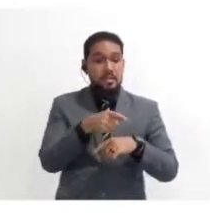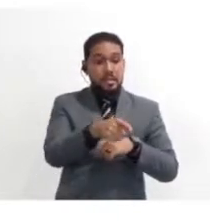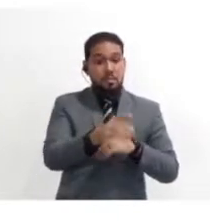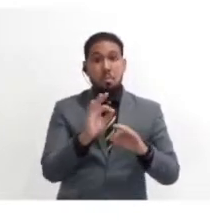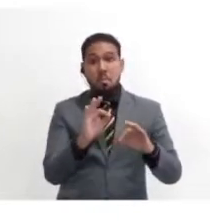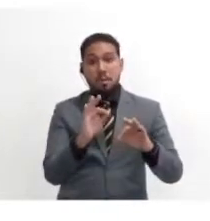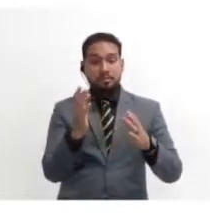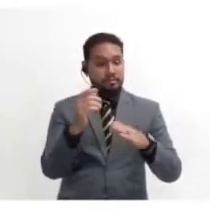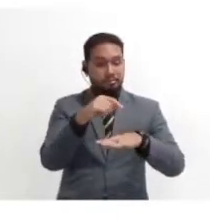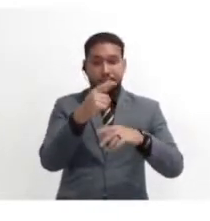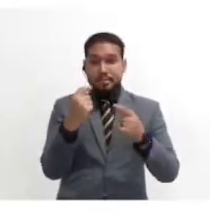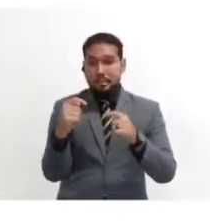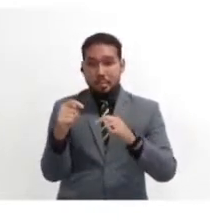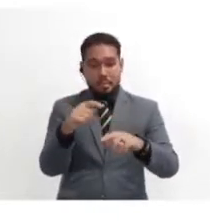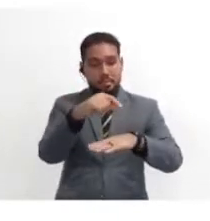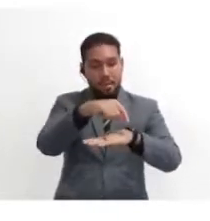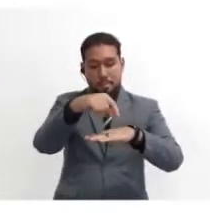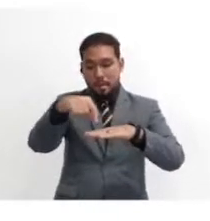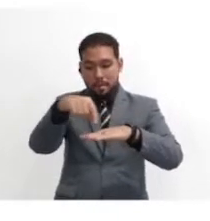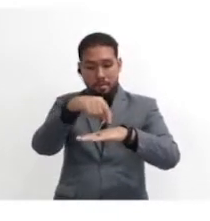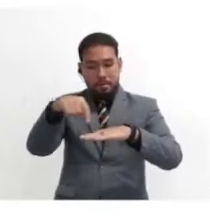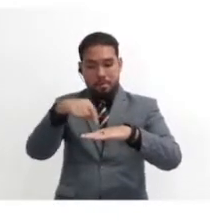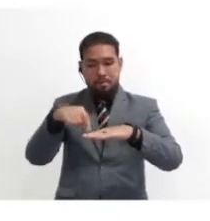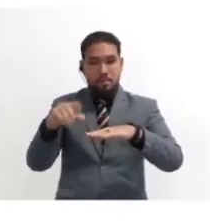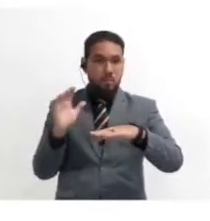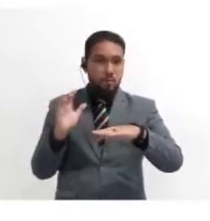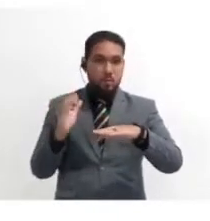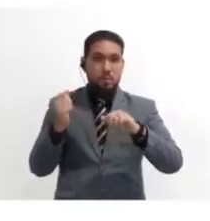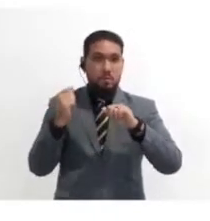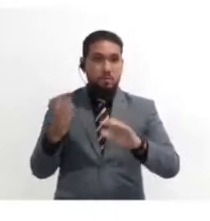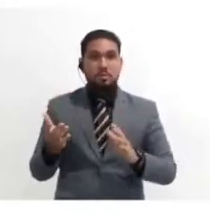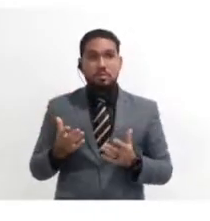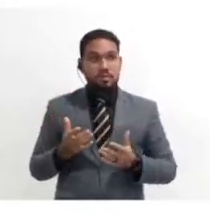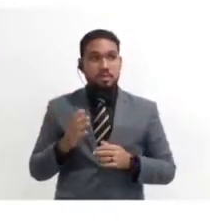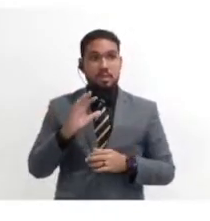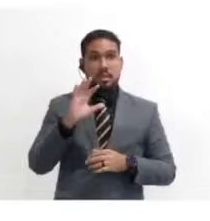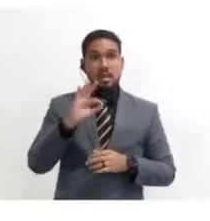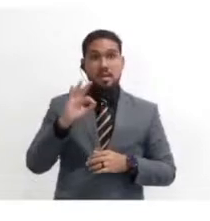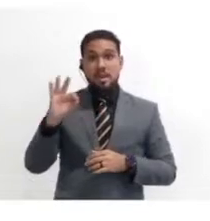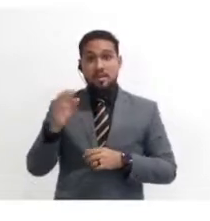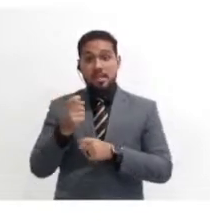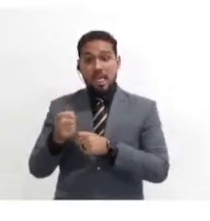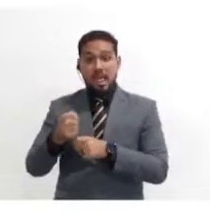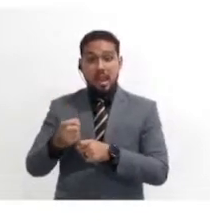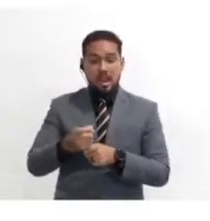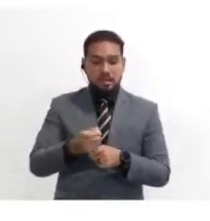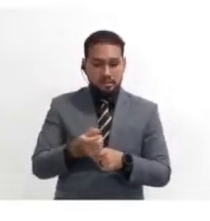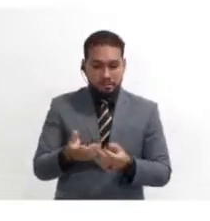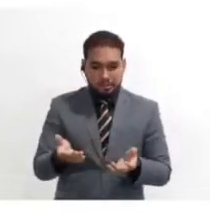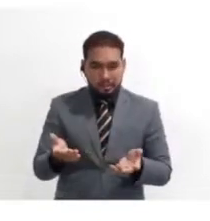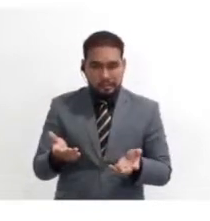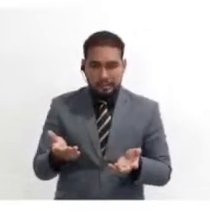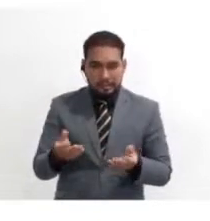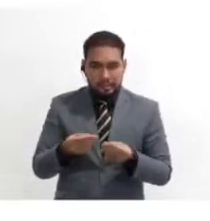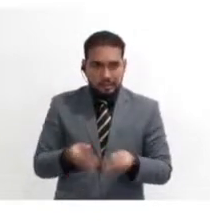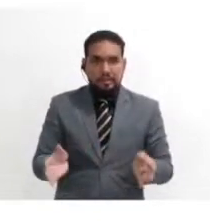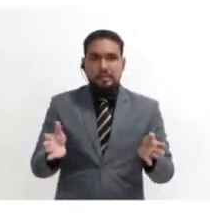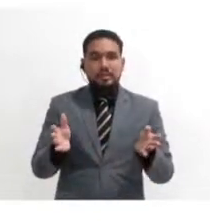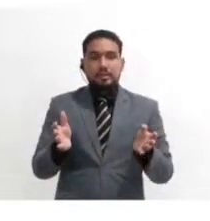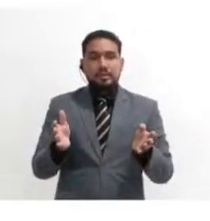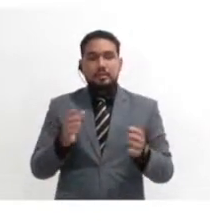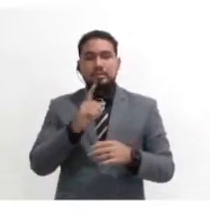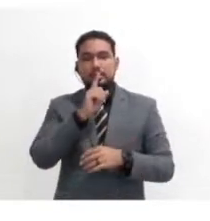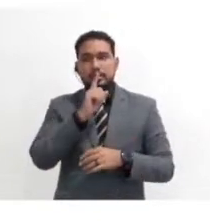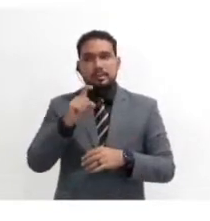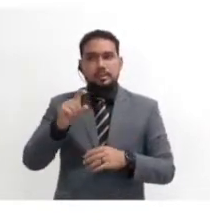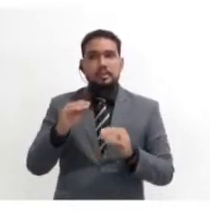was out of control. So very, very high expectations and very